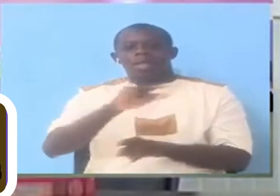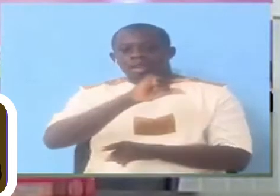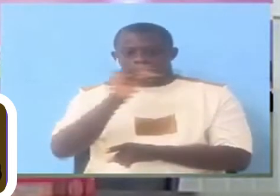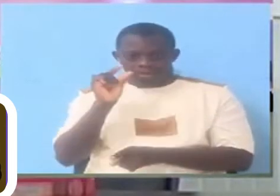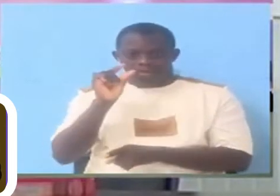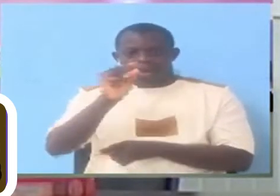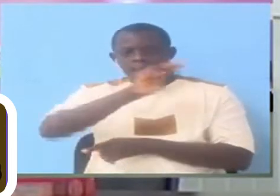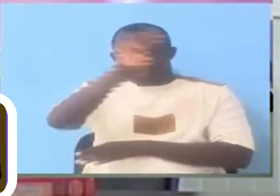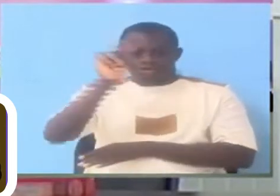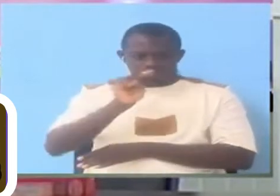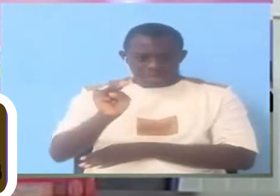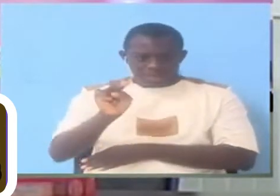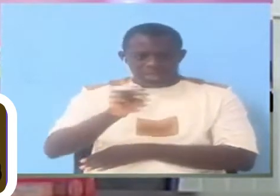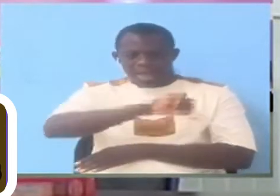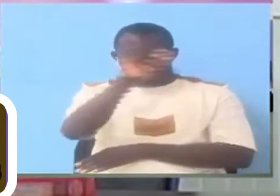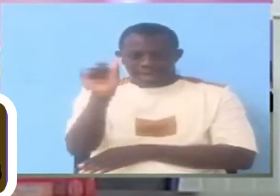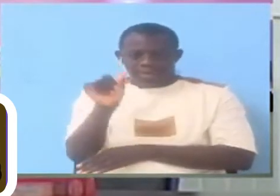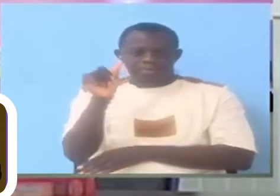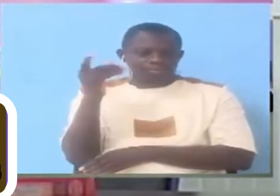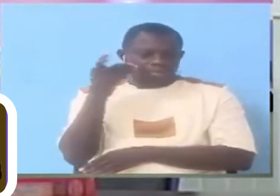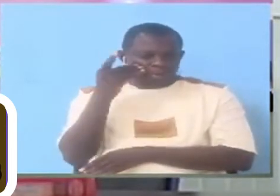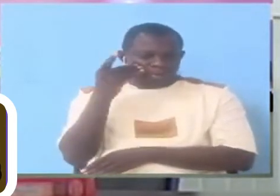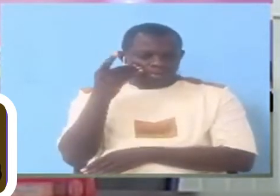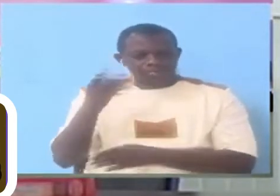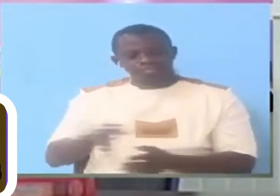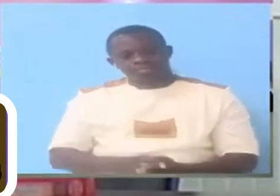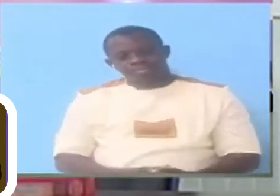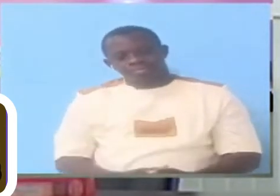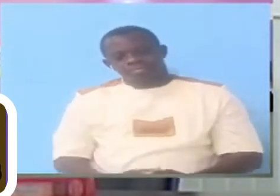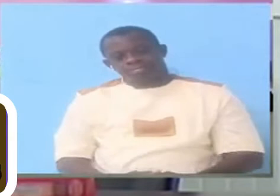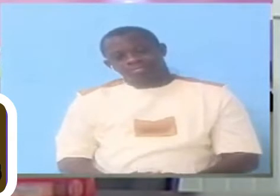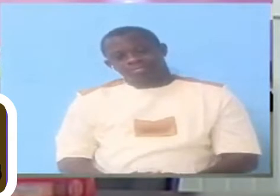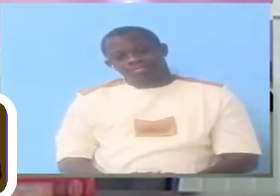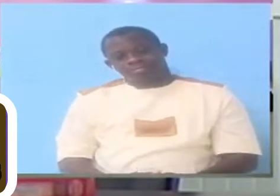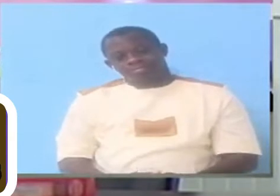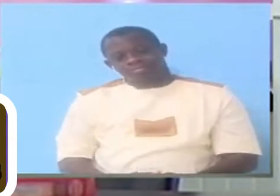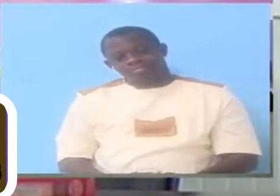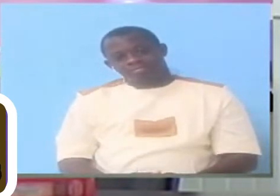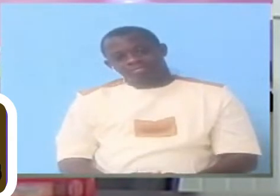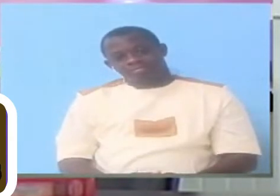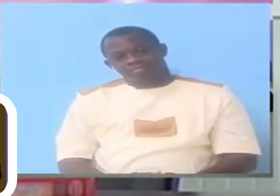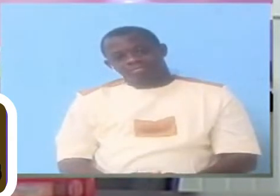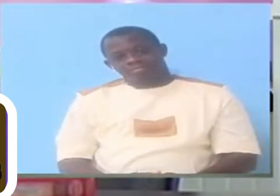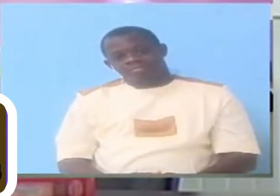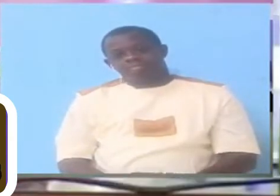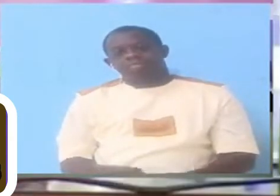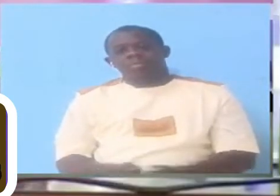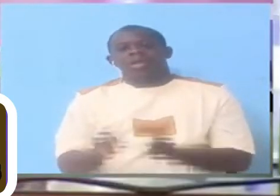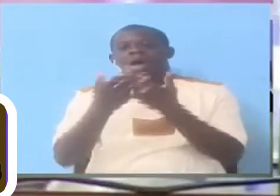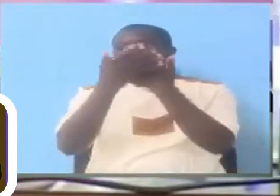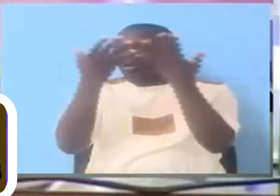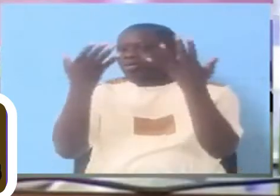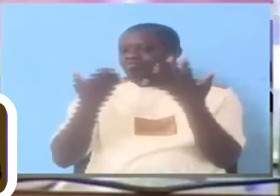nationality, and date. It's in tour, bandekelen joge, ak date. How many people are on the list?